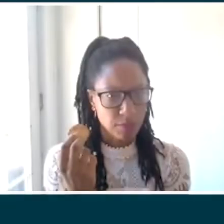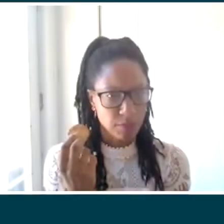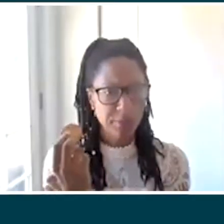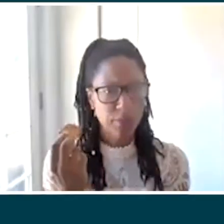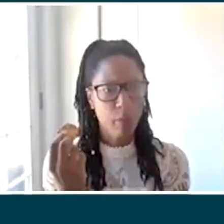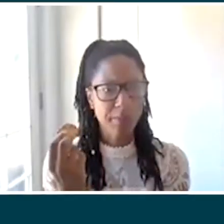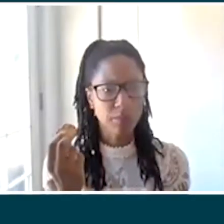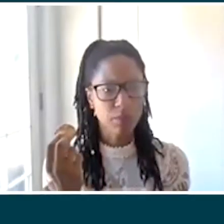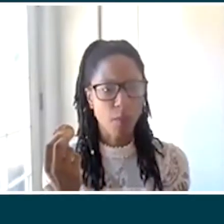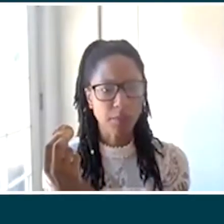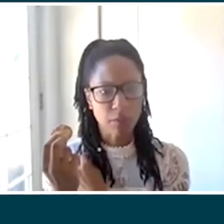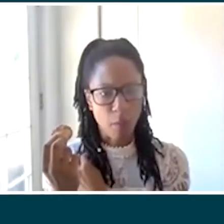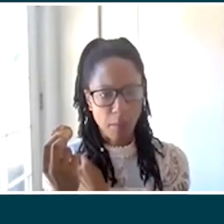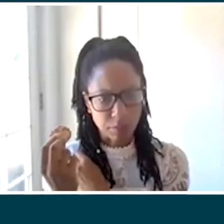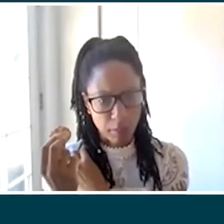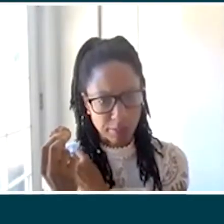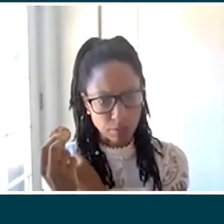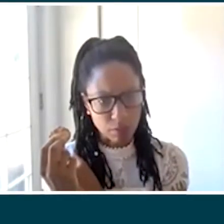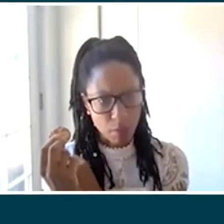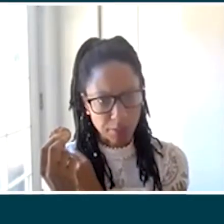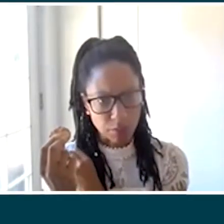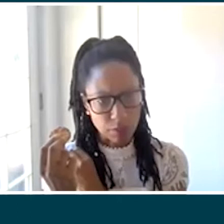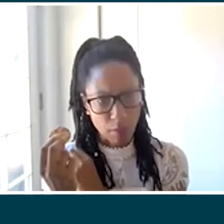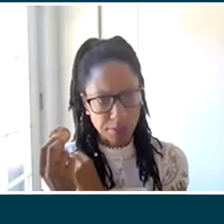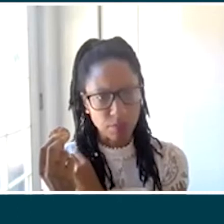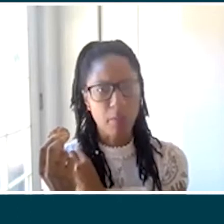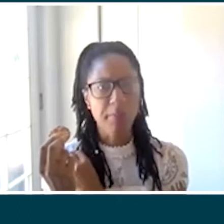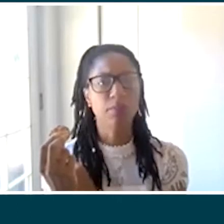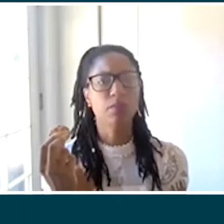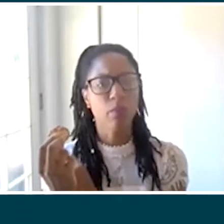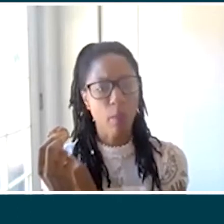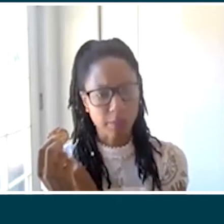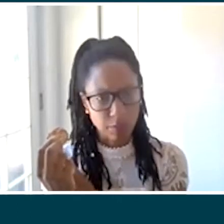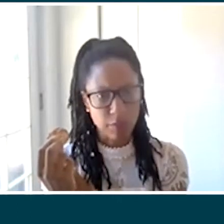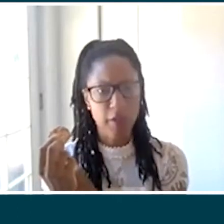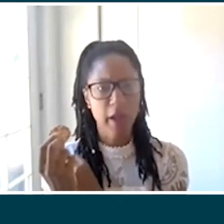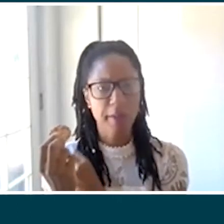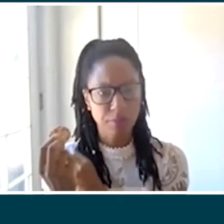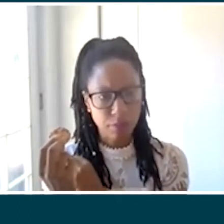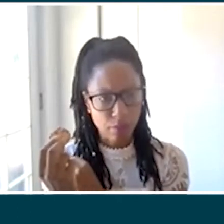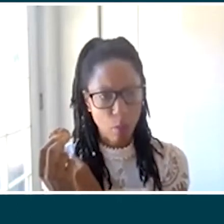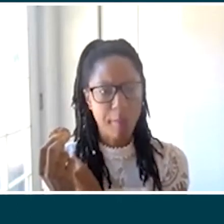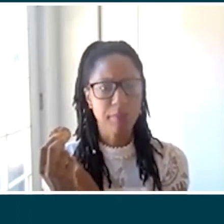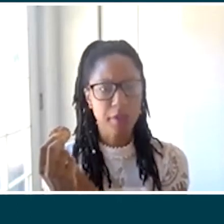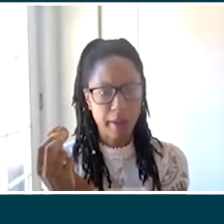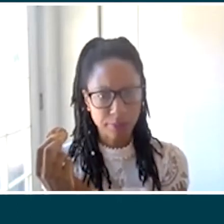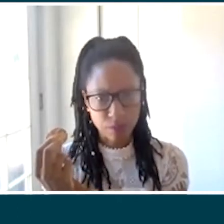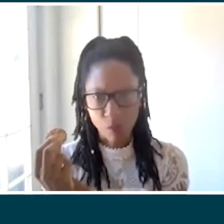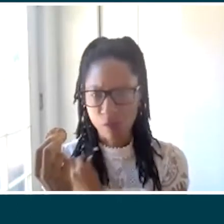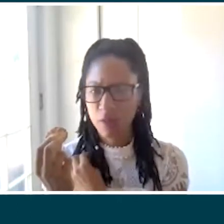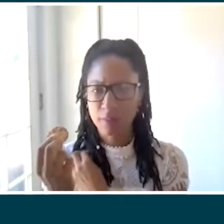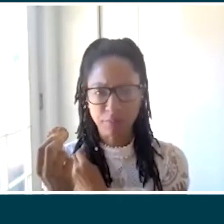I think we hit all the stuff I was thinking we would touch on. I think it went really well. Yeah.